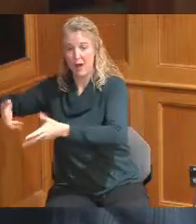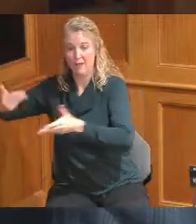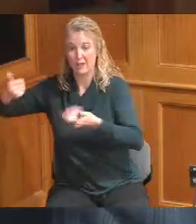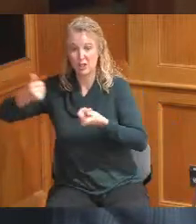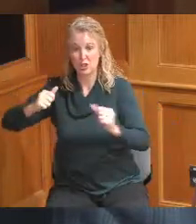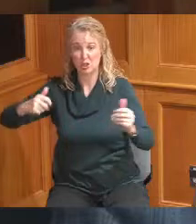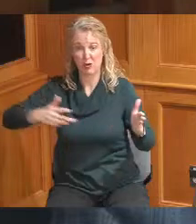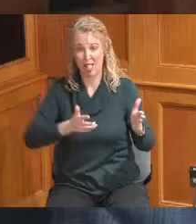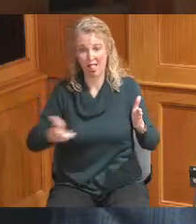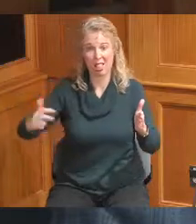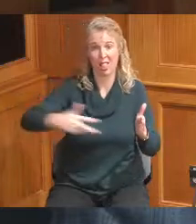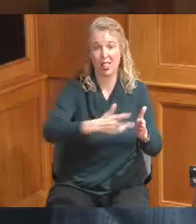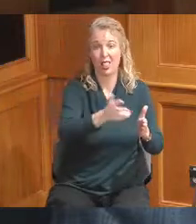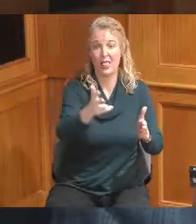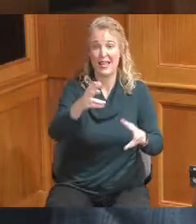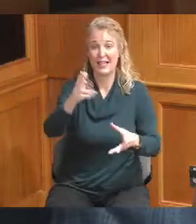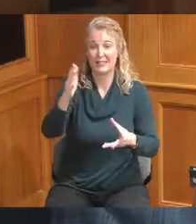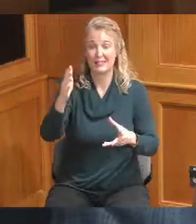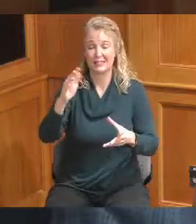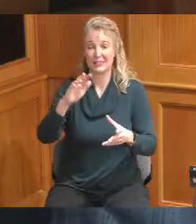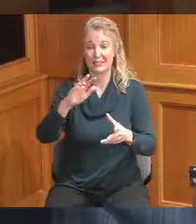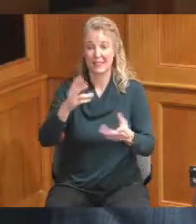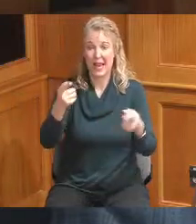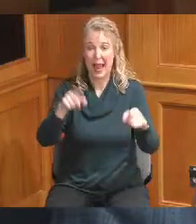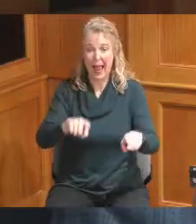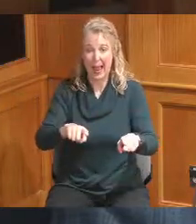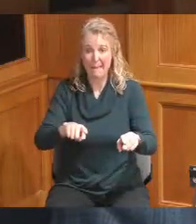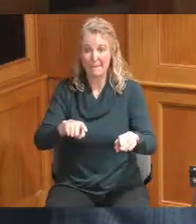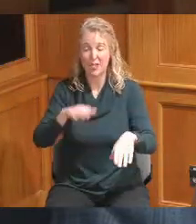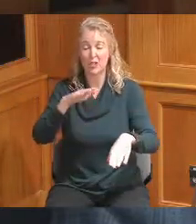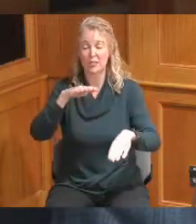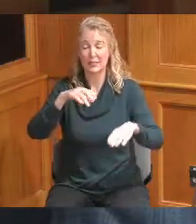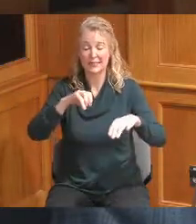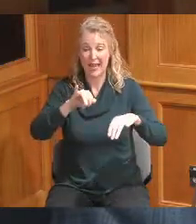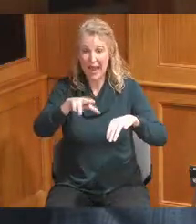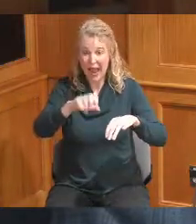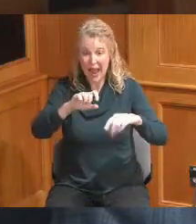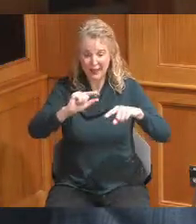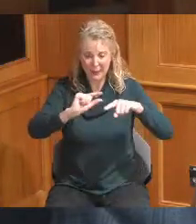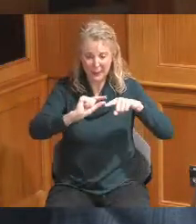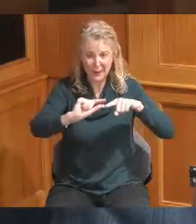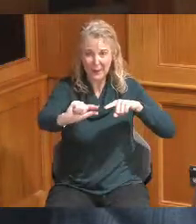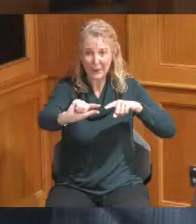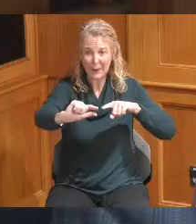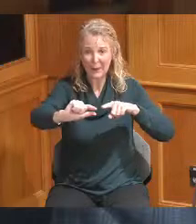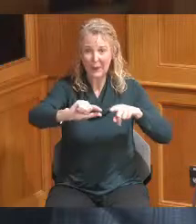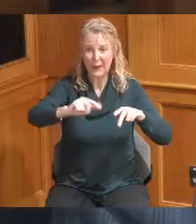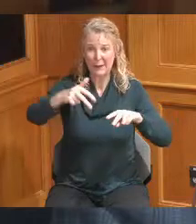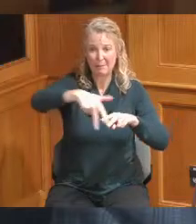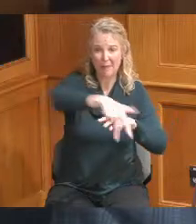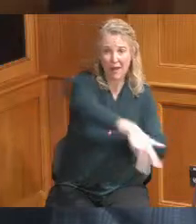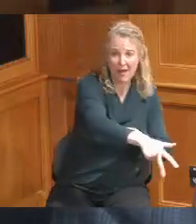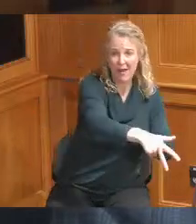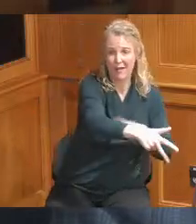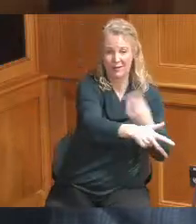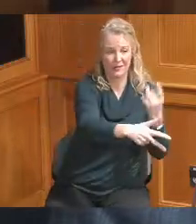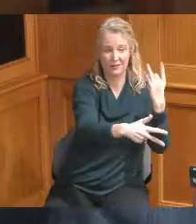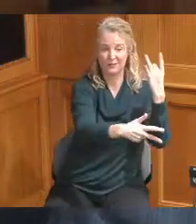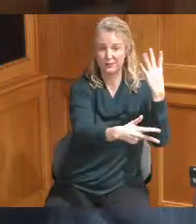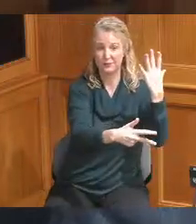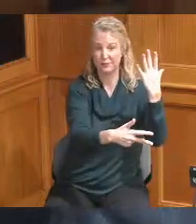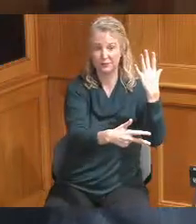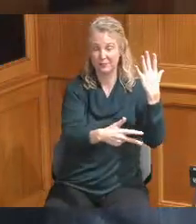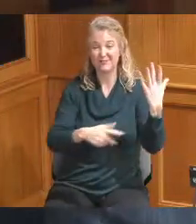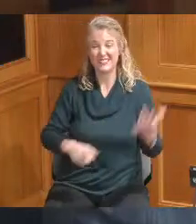tried to swerve around the hole and ended up sliding on black ice and ended up in a ditch. This